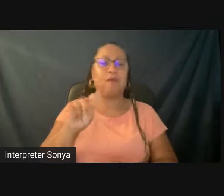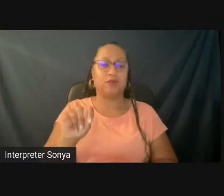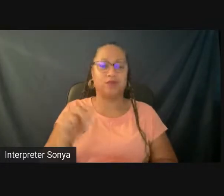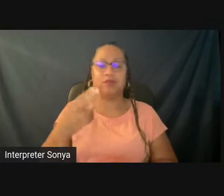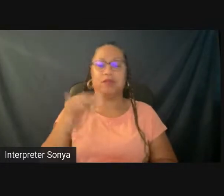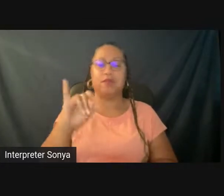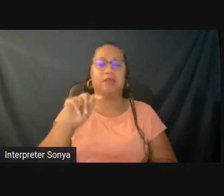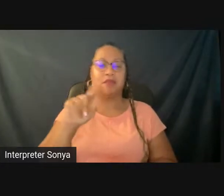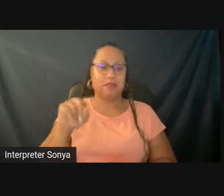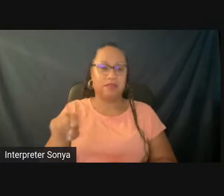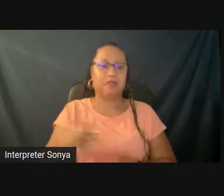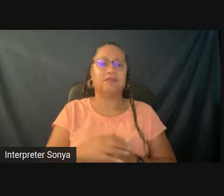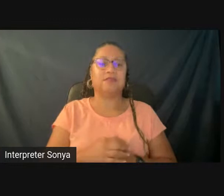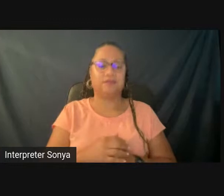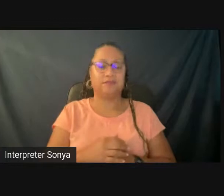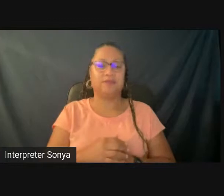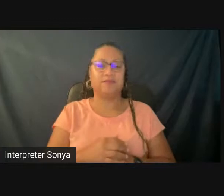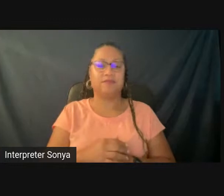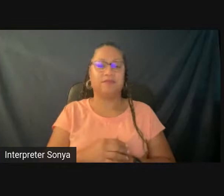It takes